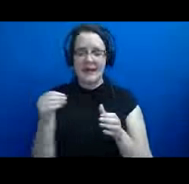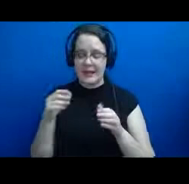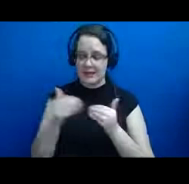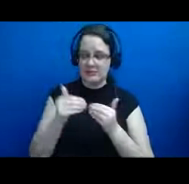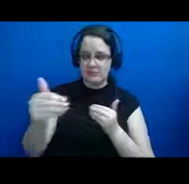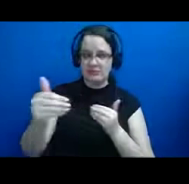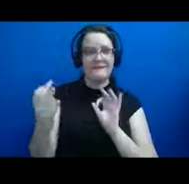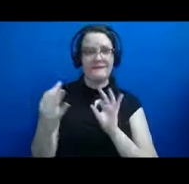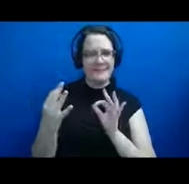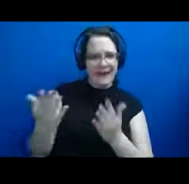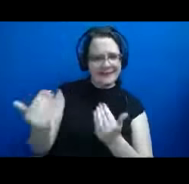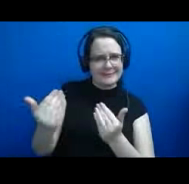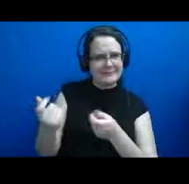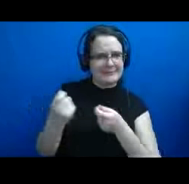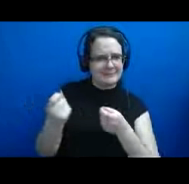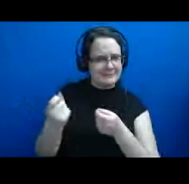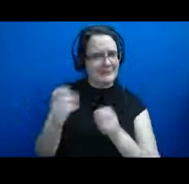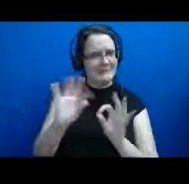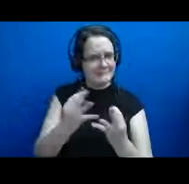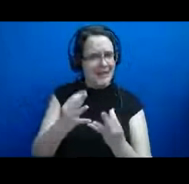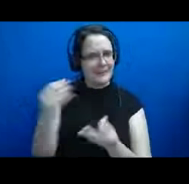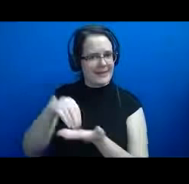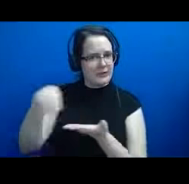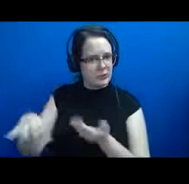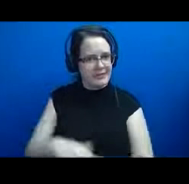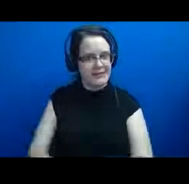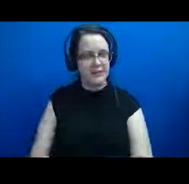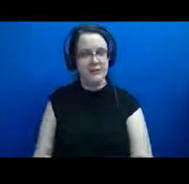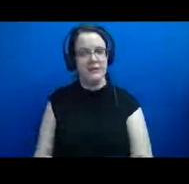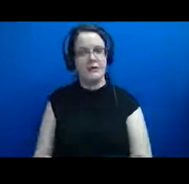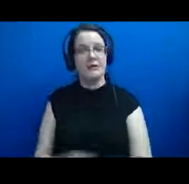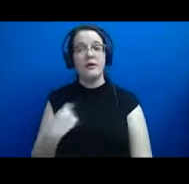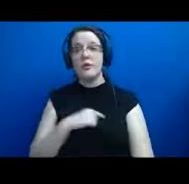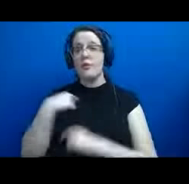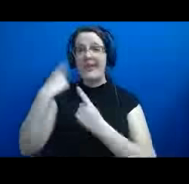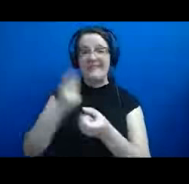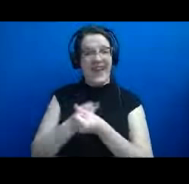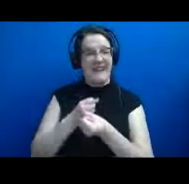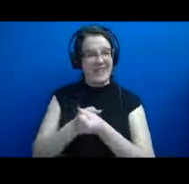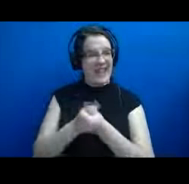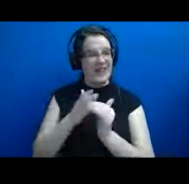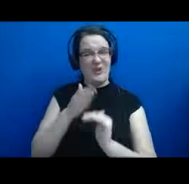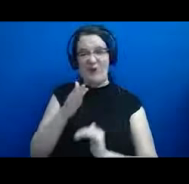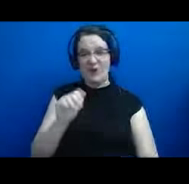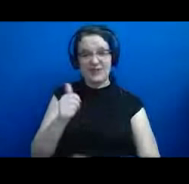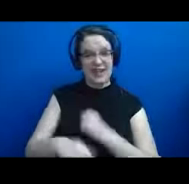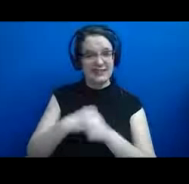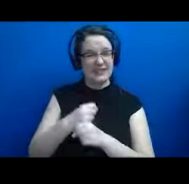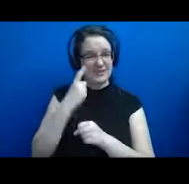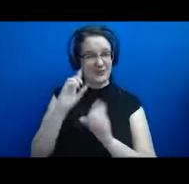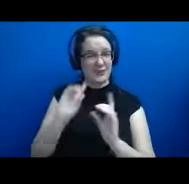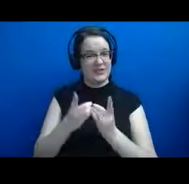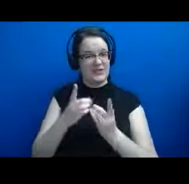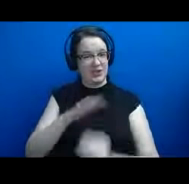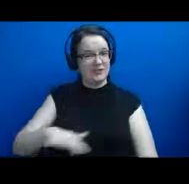this vision. We have been advocating for over a decade for district-wide policy changes